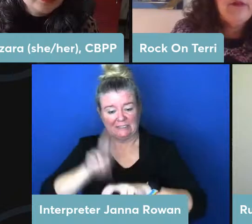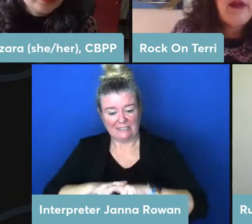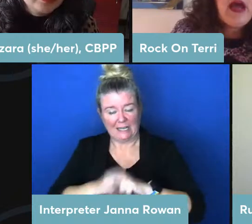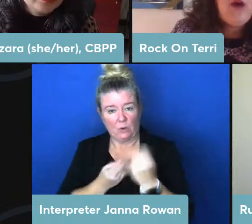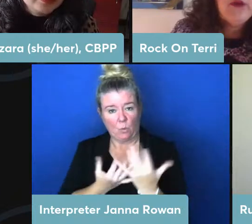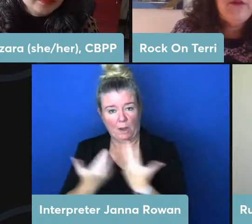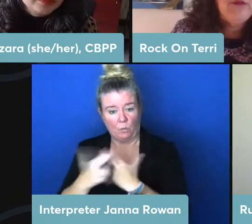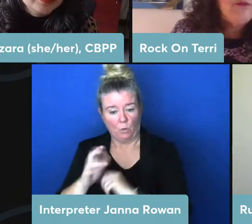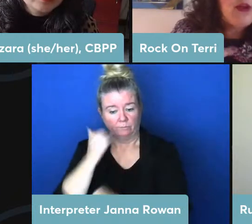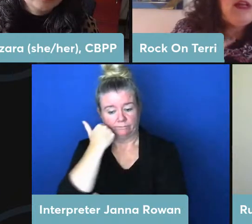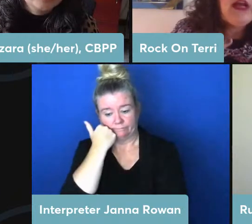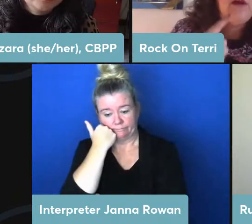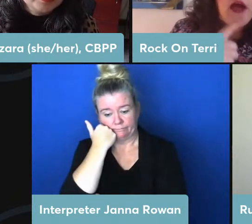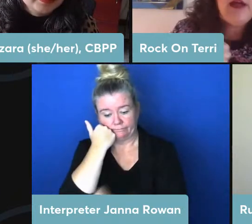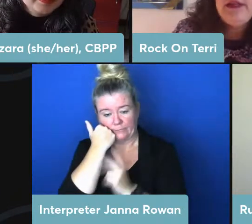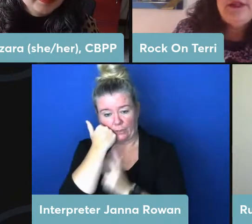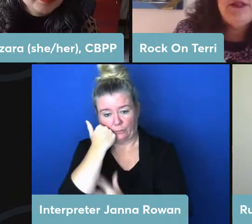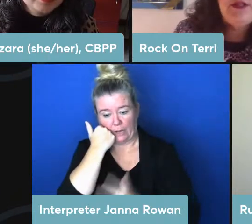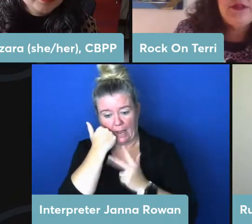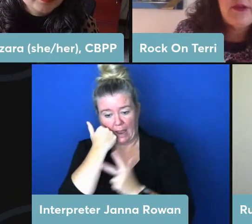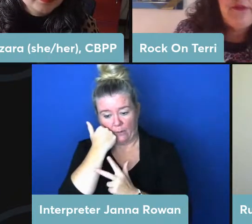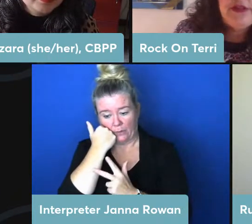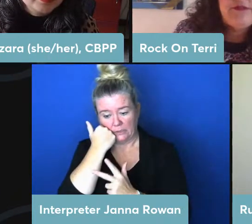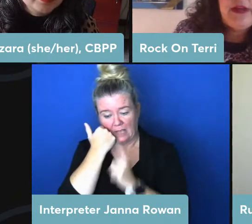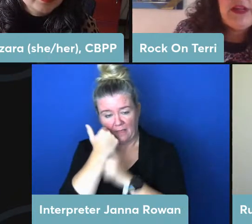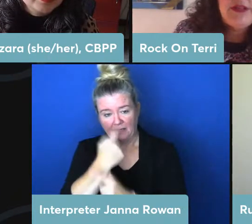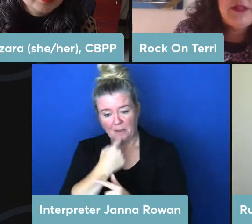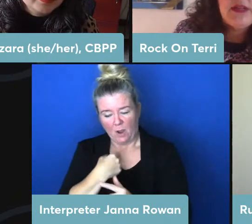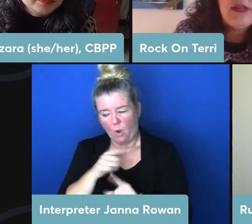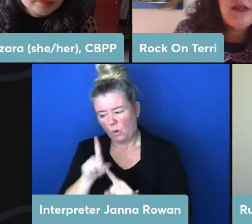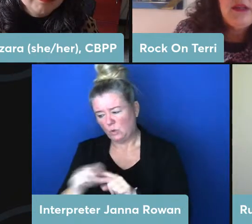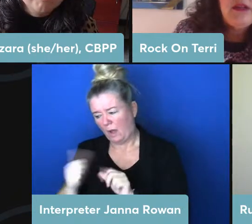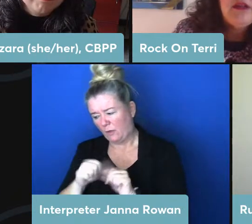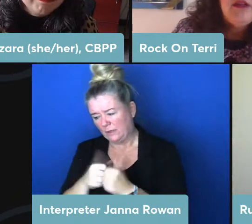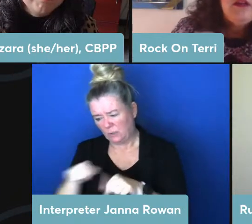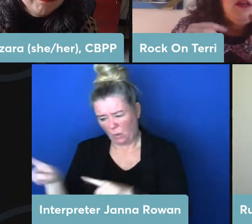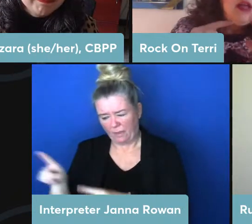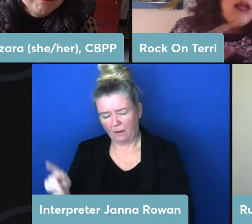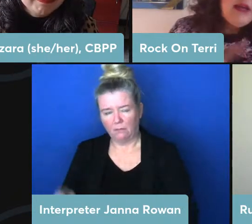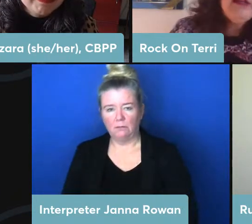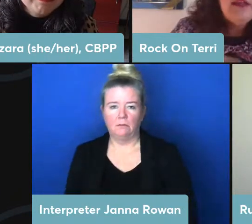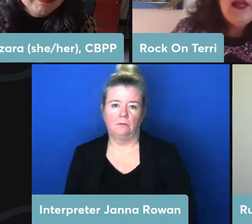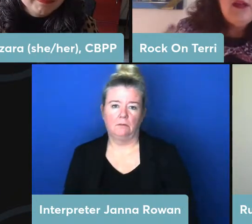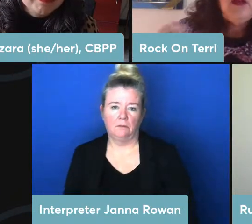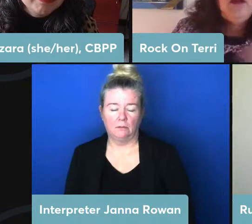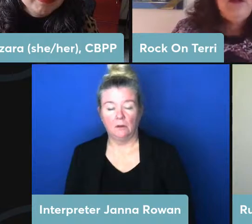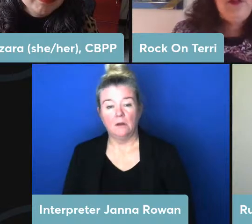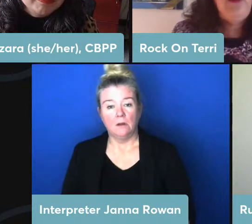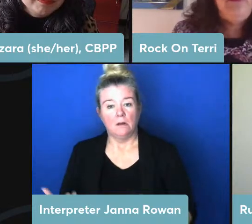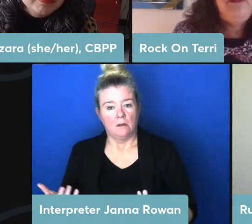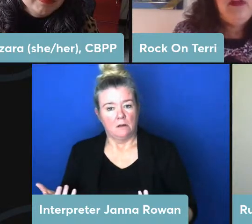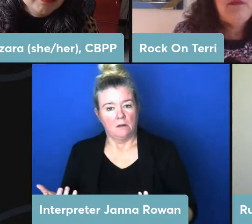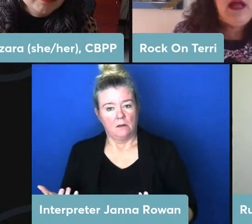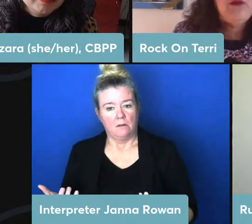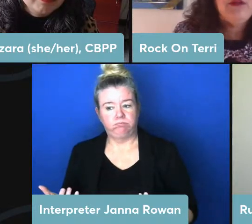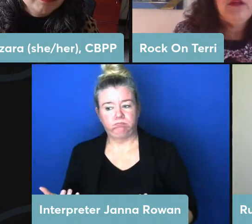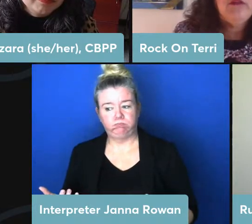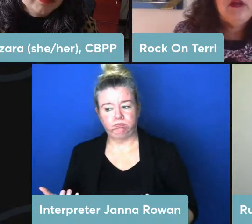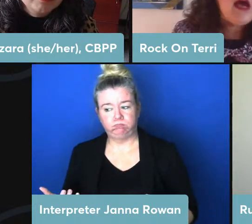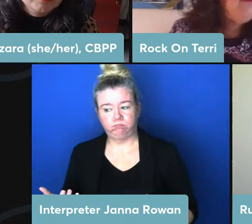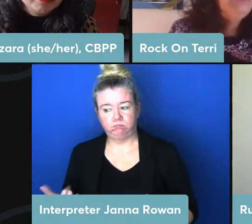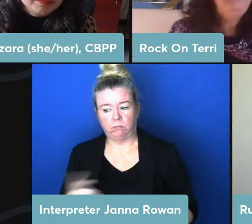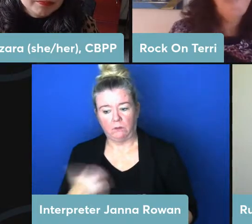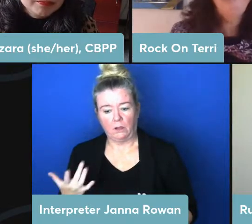room for 3 hours finding out I needed to just go to a different agency. And I'd like choice in my